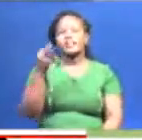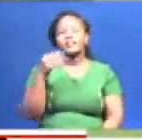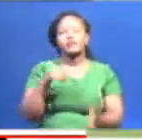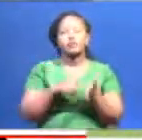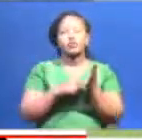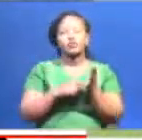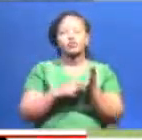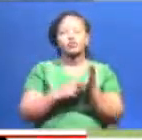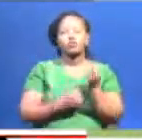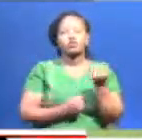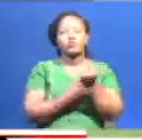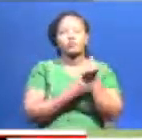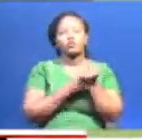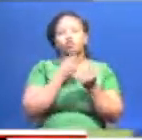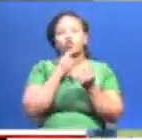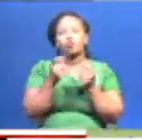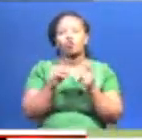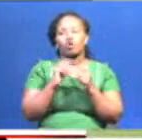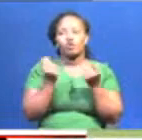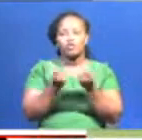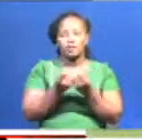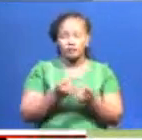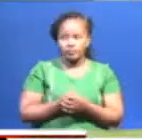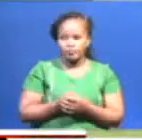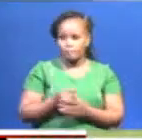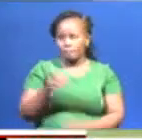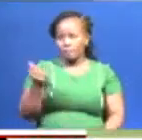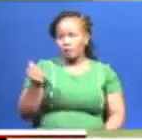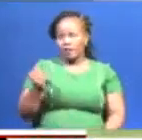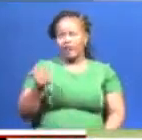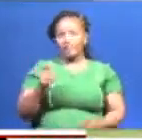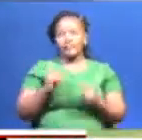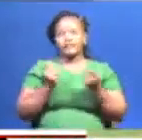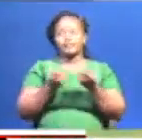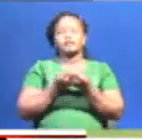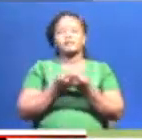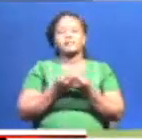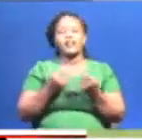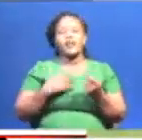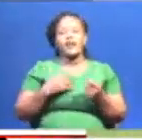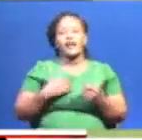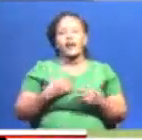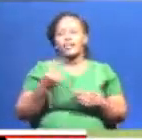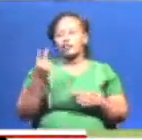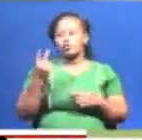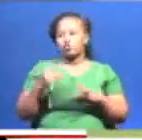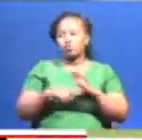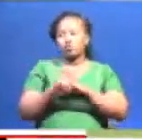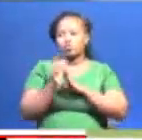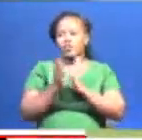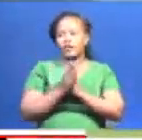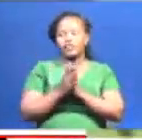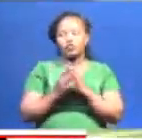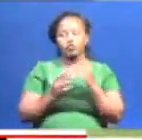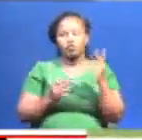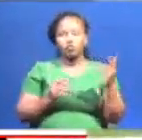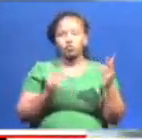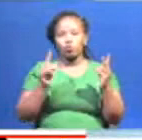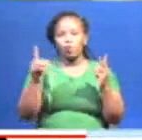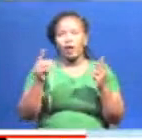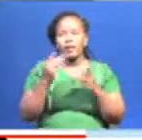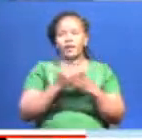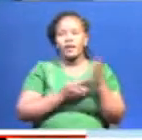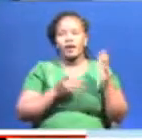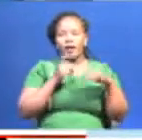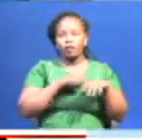trail. Nzoia Sugar, who led in the opening minutes of the game, conceded two goals to trail 2-1 at halftime, but fought back in the